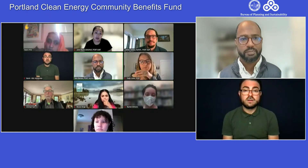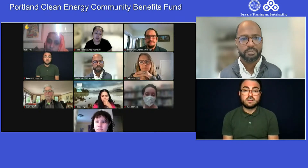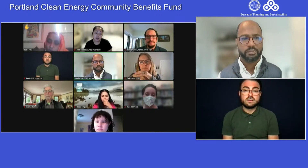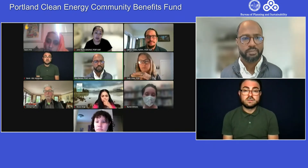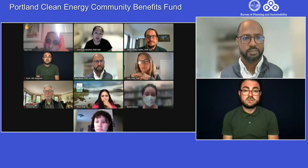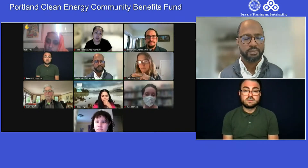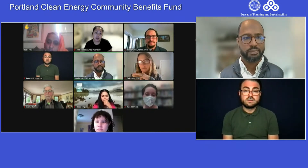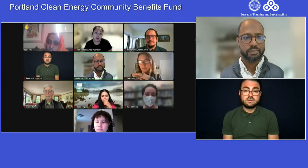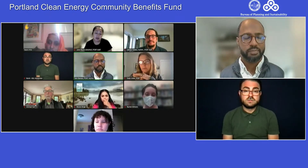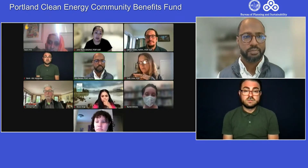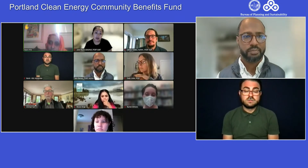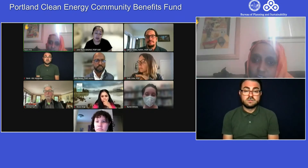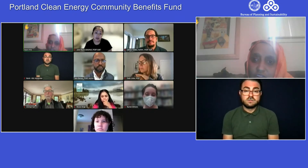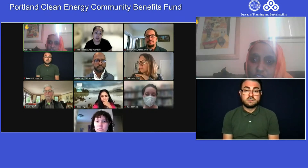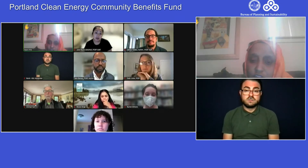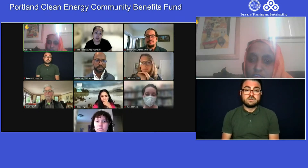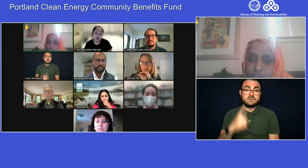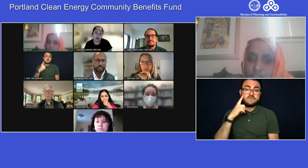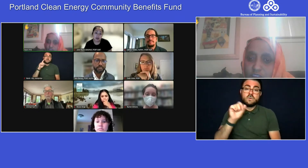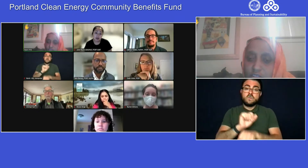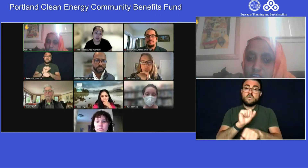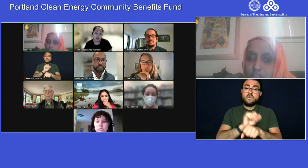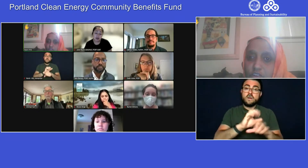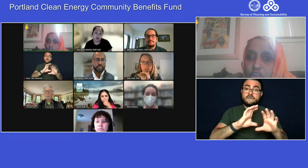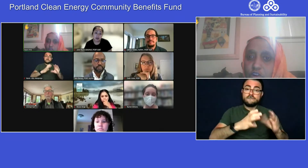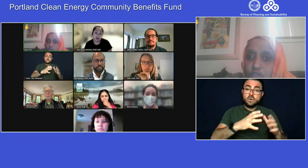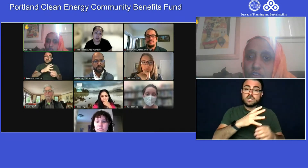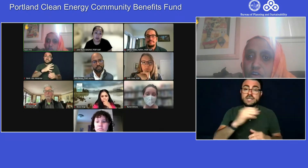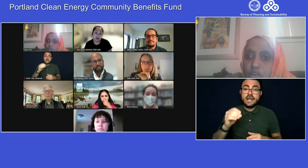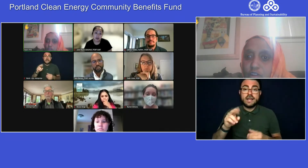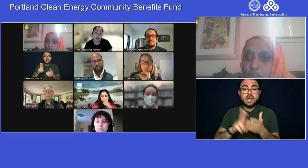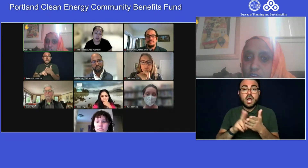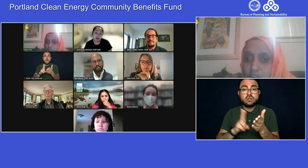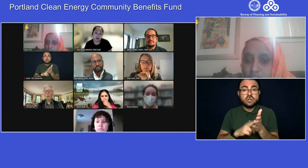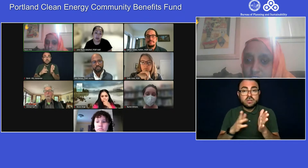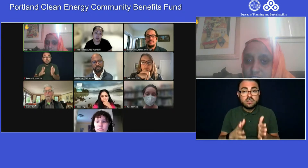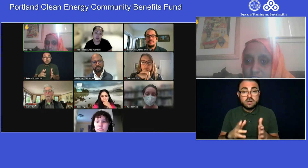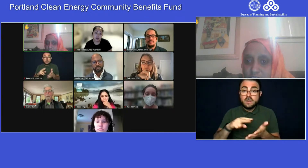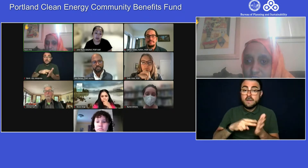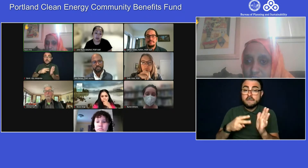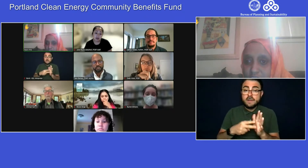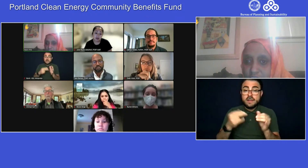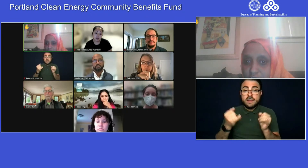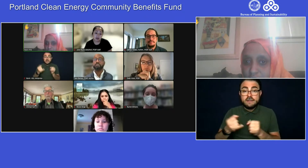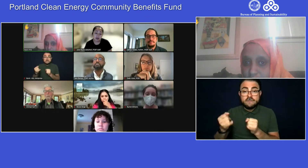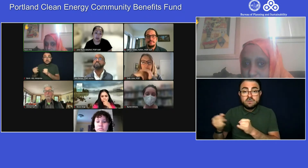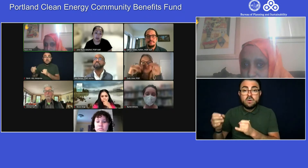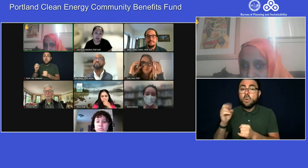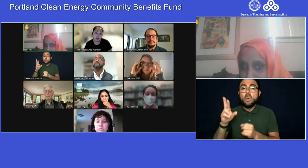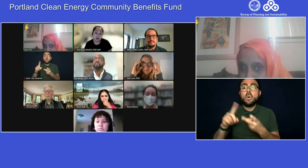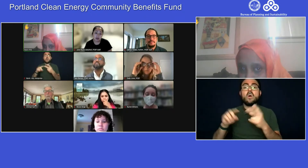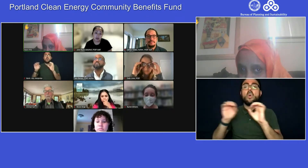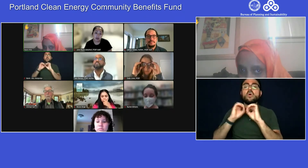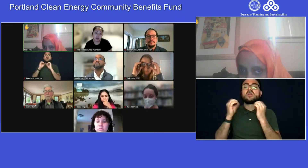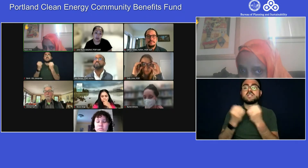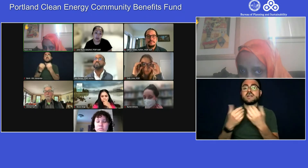for workforce and contract, is that individual of only organization can have that contract